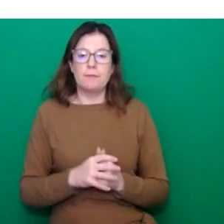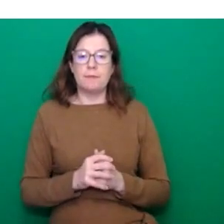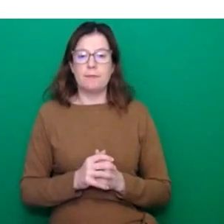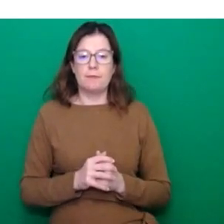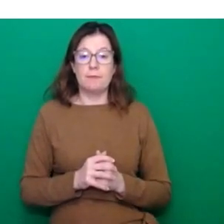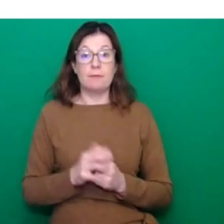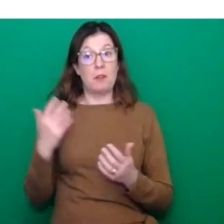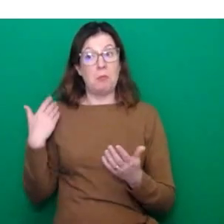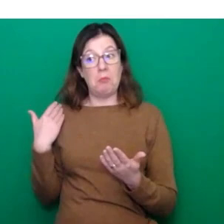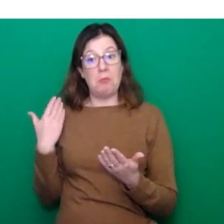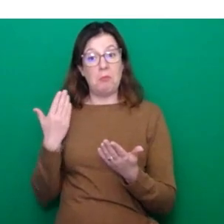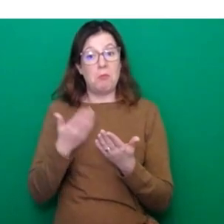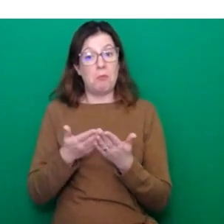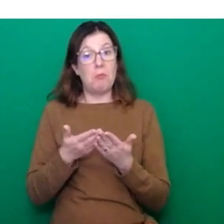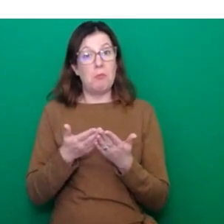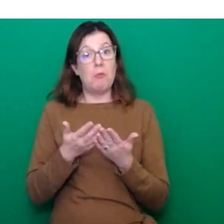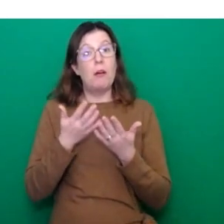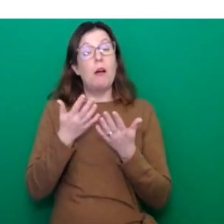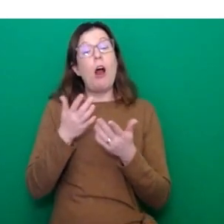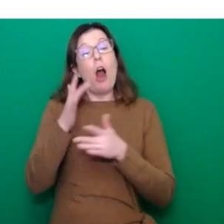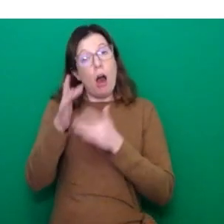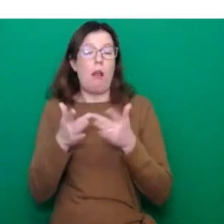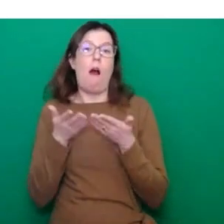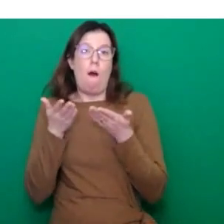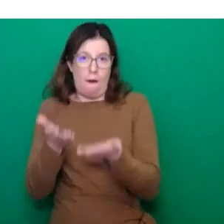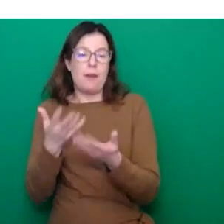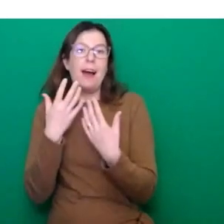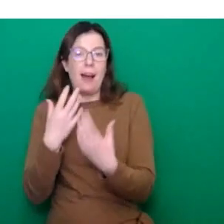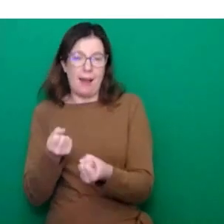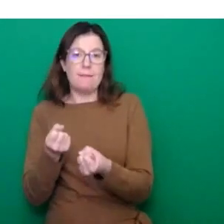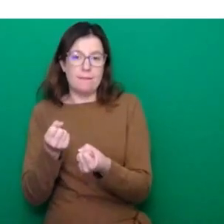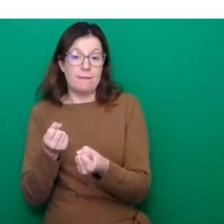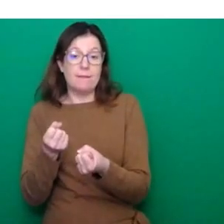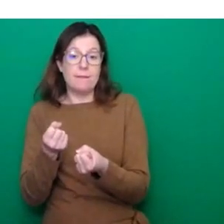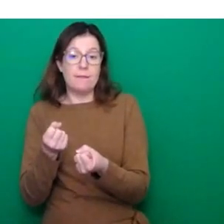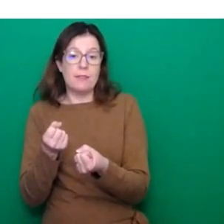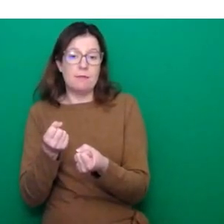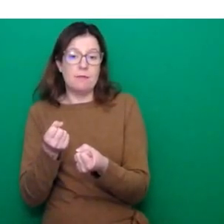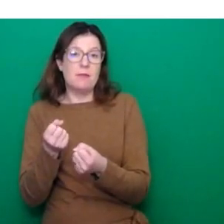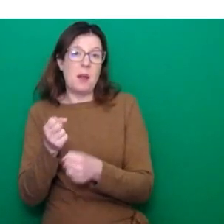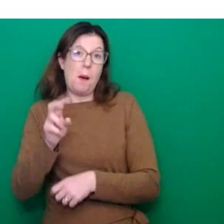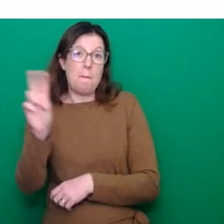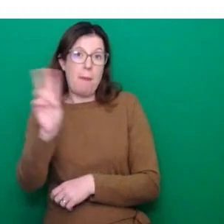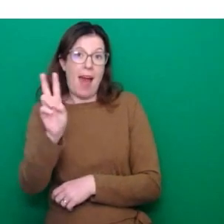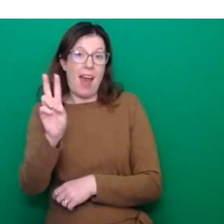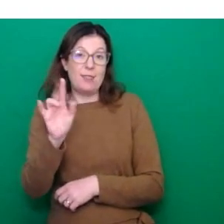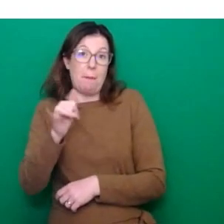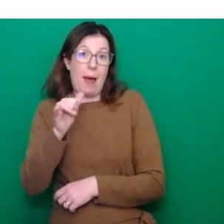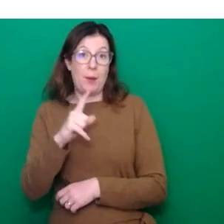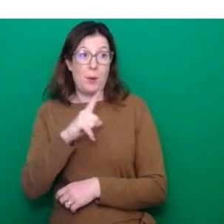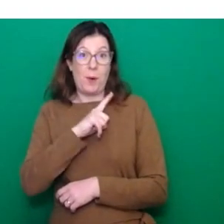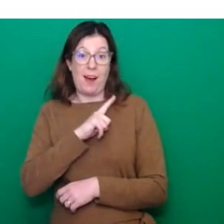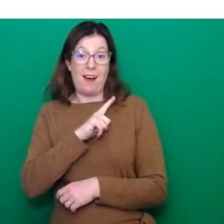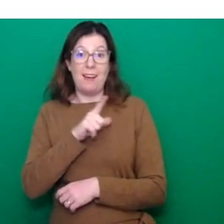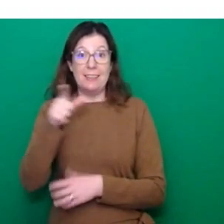since then, we do offer it as an option, especially when we're working with parents who are finding it hard for either,